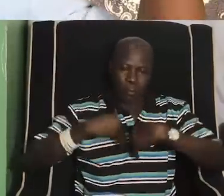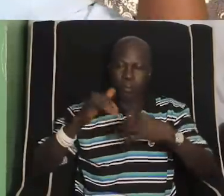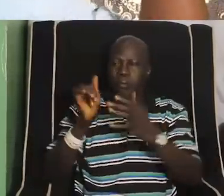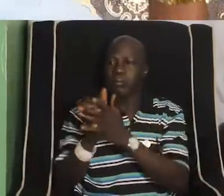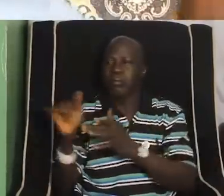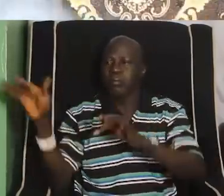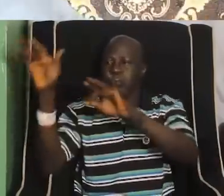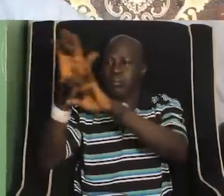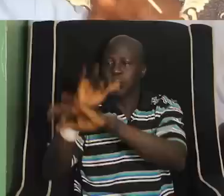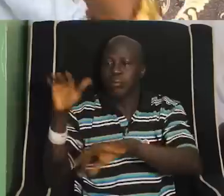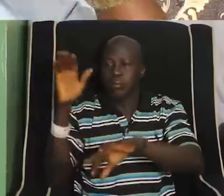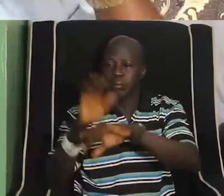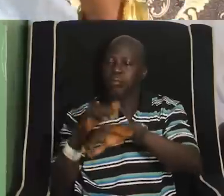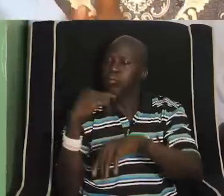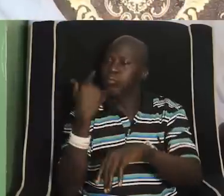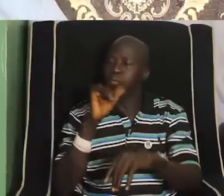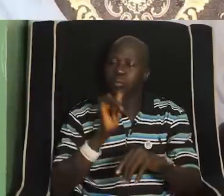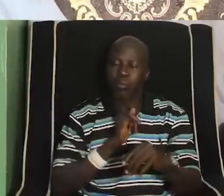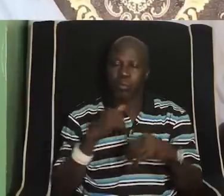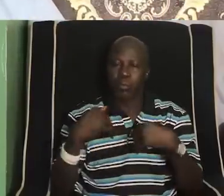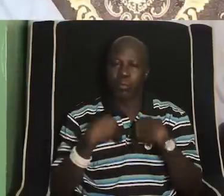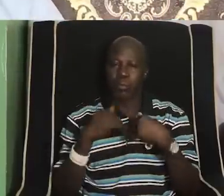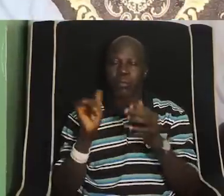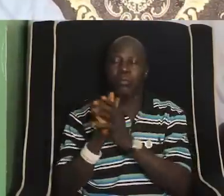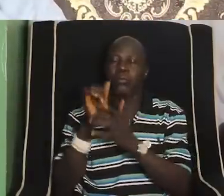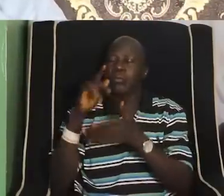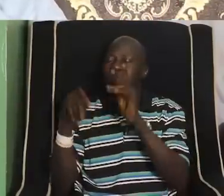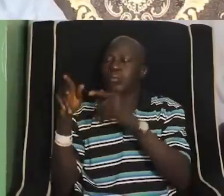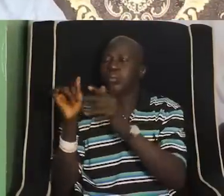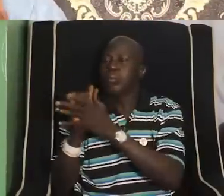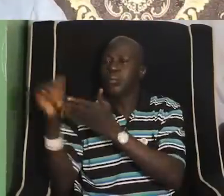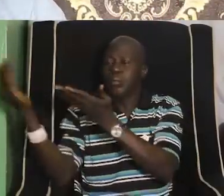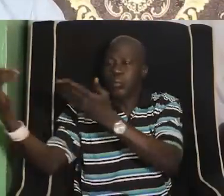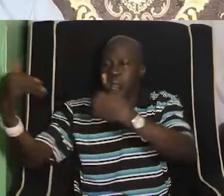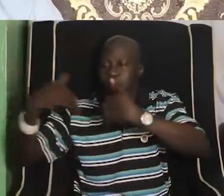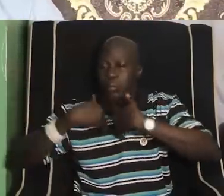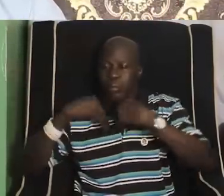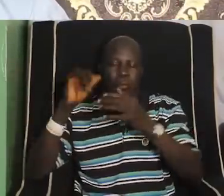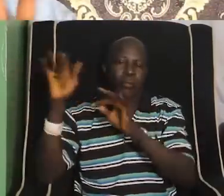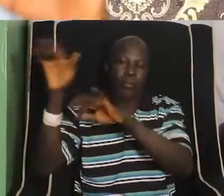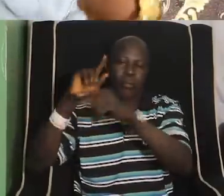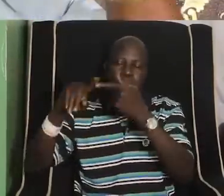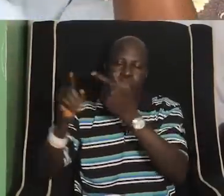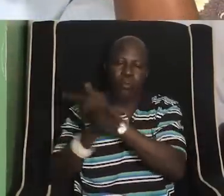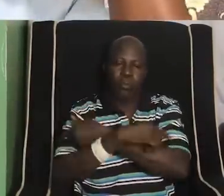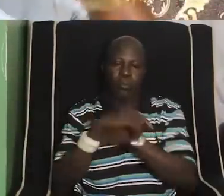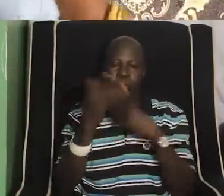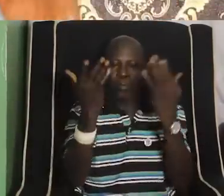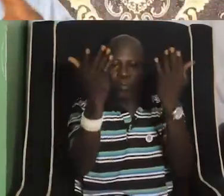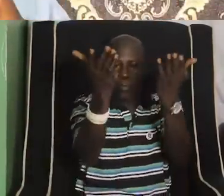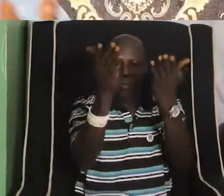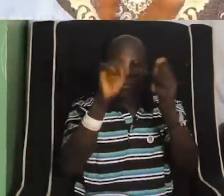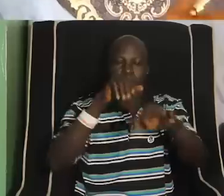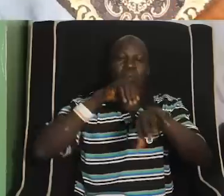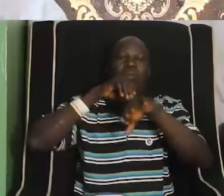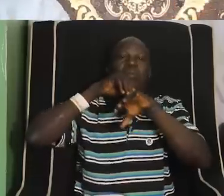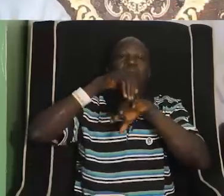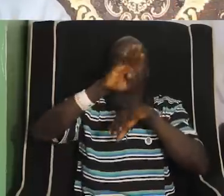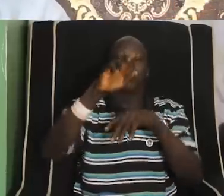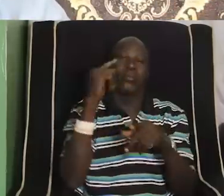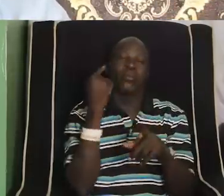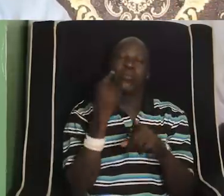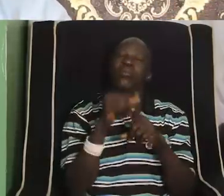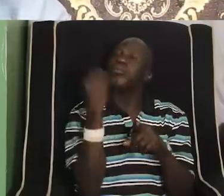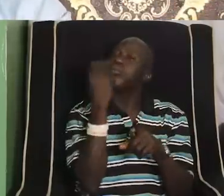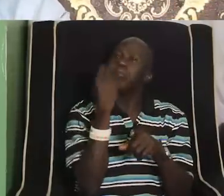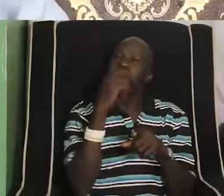I will have mercy. Gbogbo èyí tẹ́ rà ánú gbà lónìí. All of you that you have obtained mercy today. Ẹ tẹ́wọ́ méjèèjì báyìí. Spread your two hands. Ọ̀rọ̀ ni mo rán jáde. I send forth word.